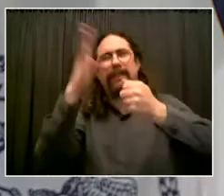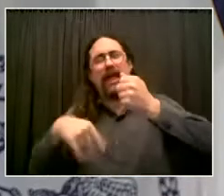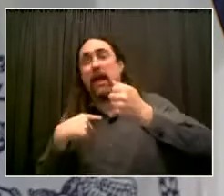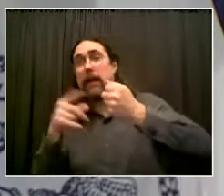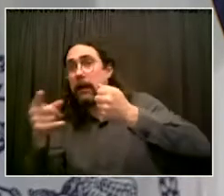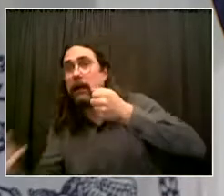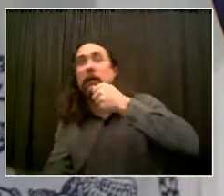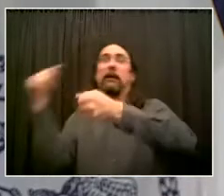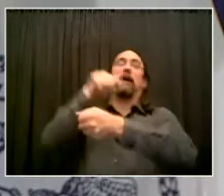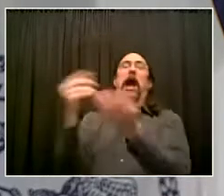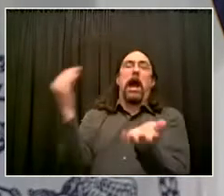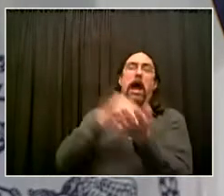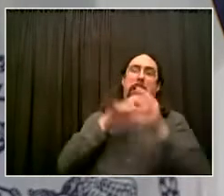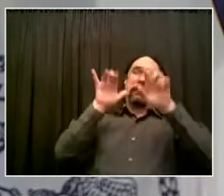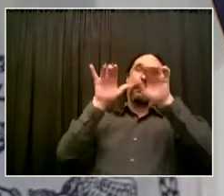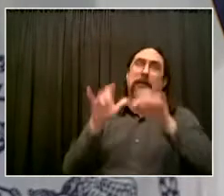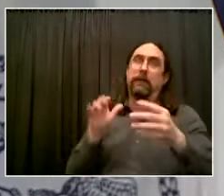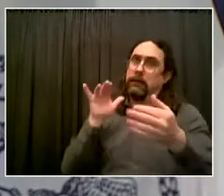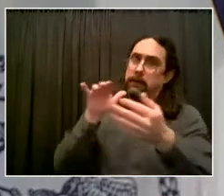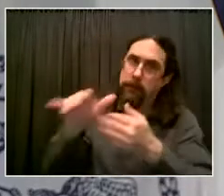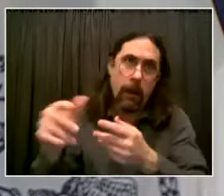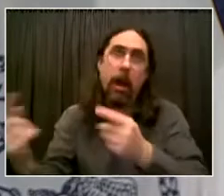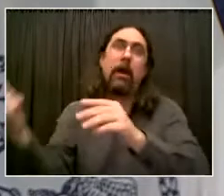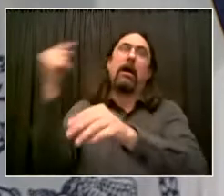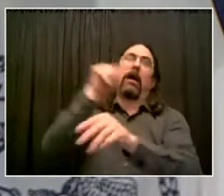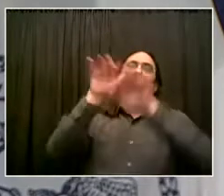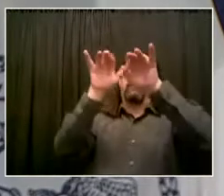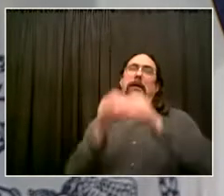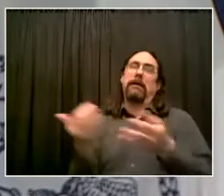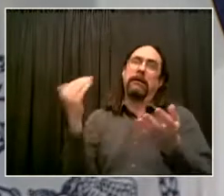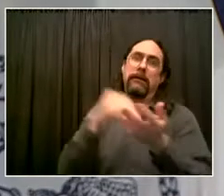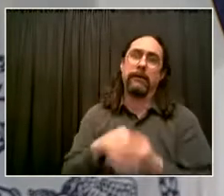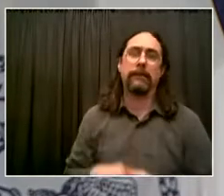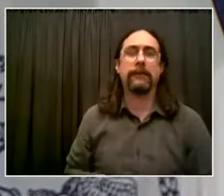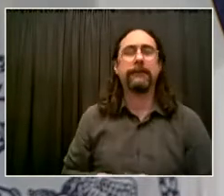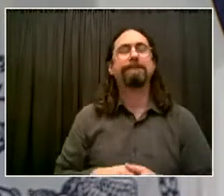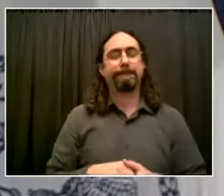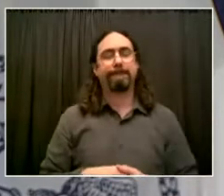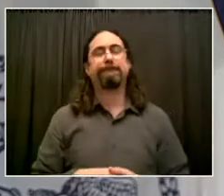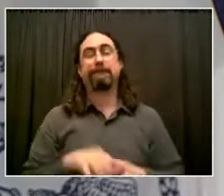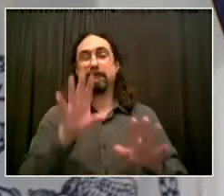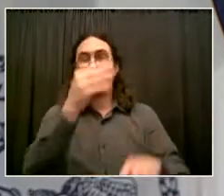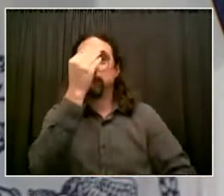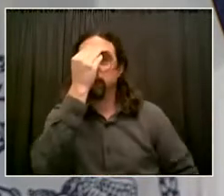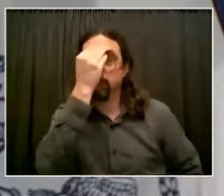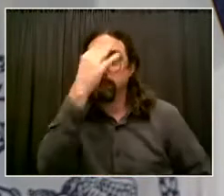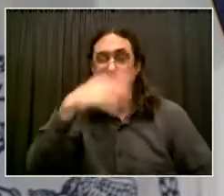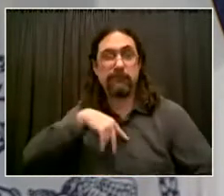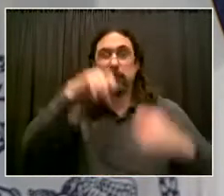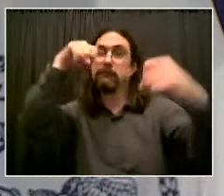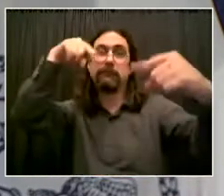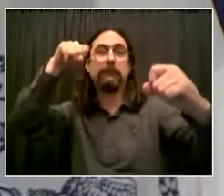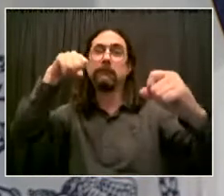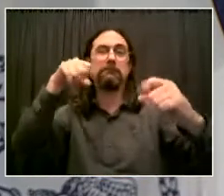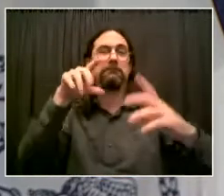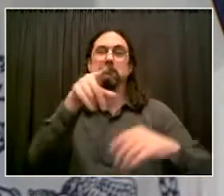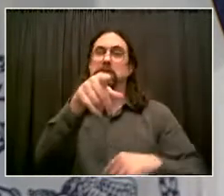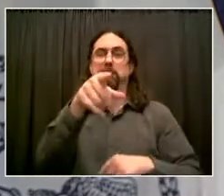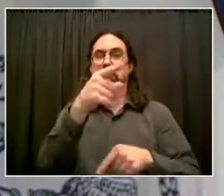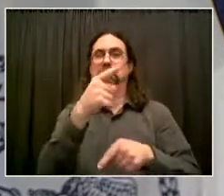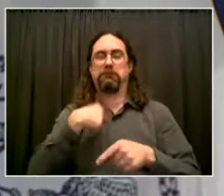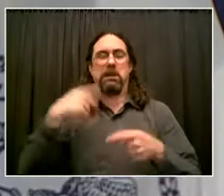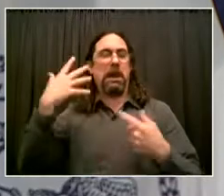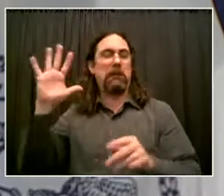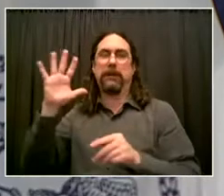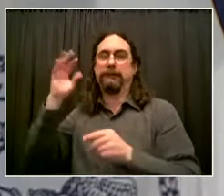do appreciate that everyone in our team has been trying to work this through with the huge disadvantage of trying to bring a